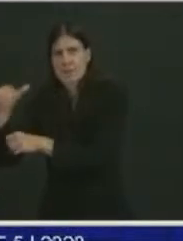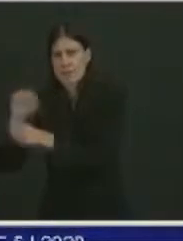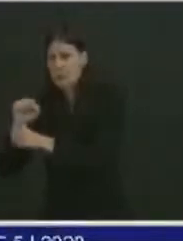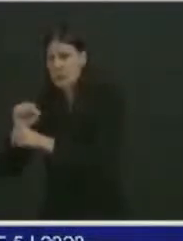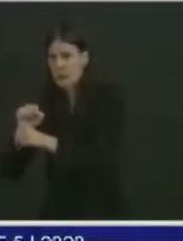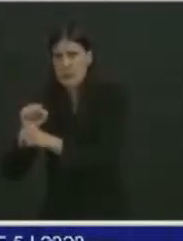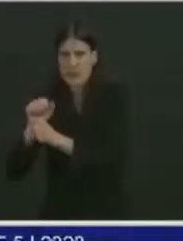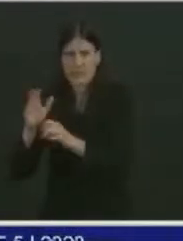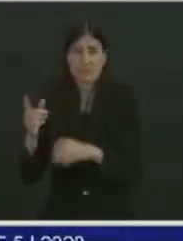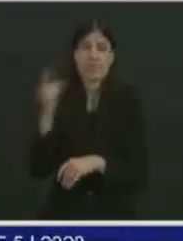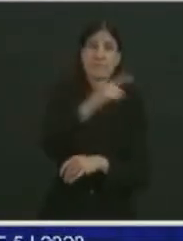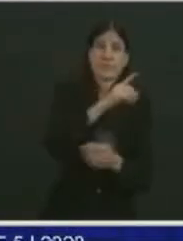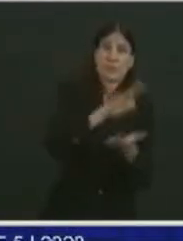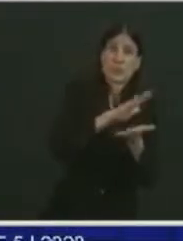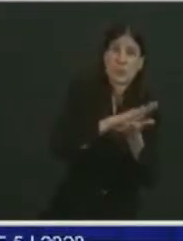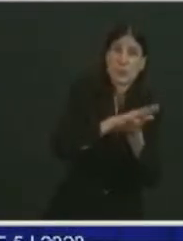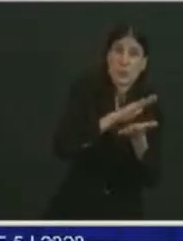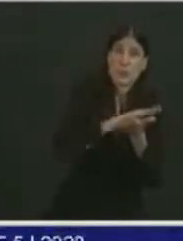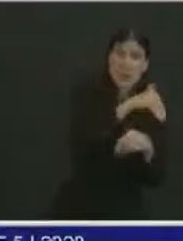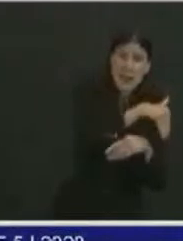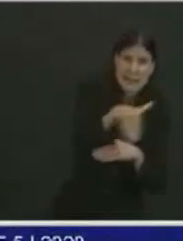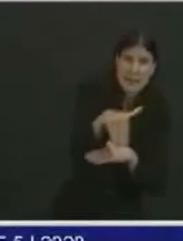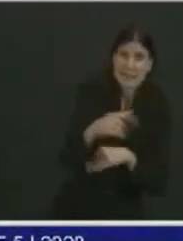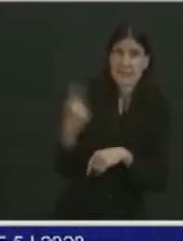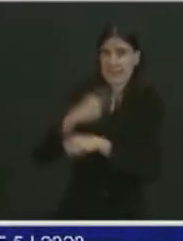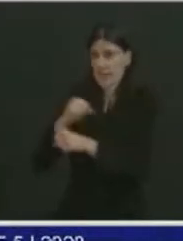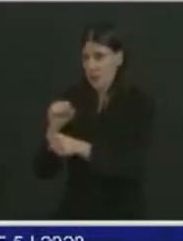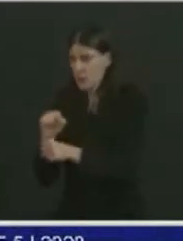night, continued working, and